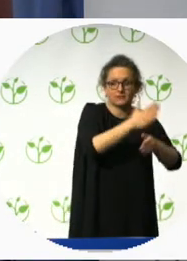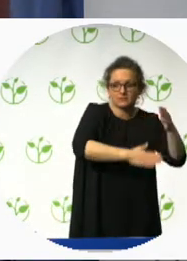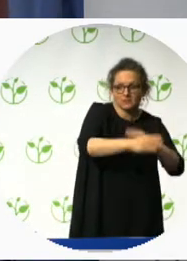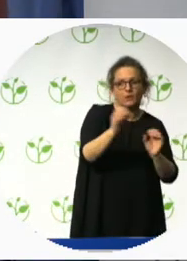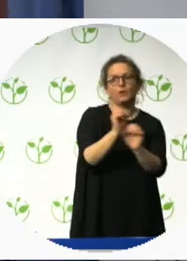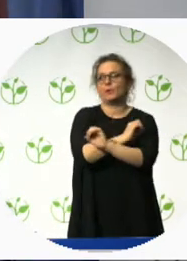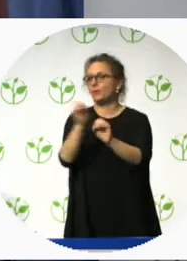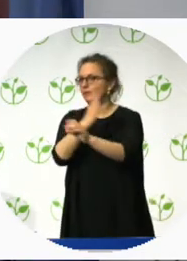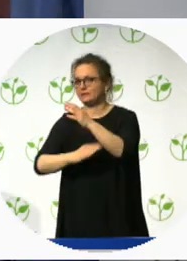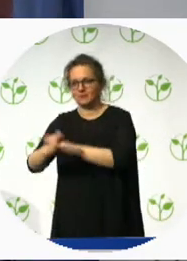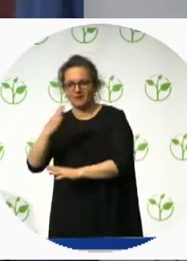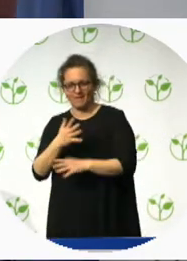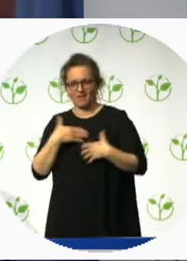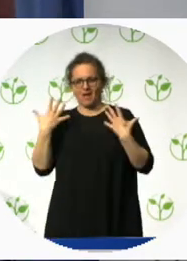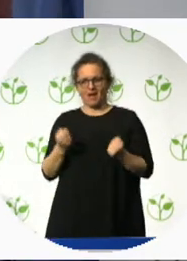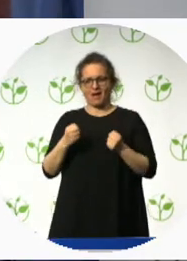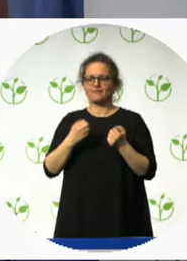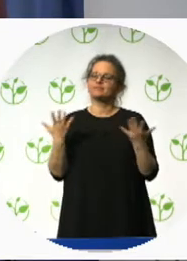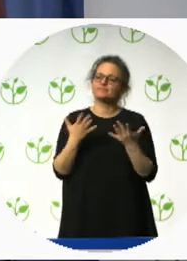have an institution's